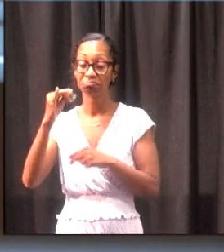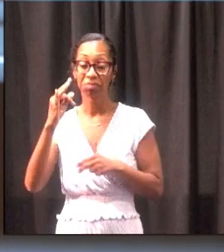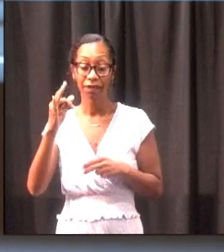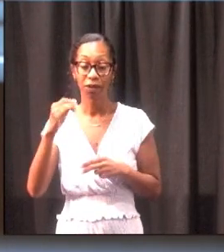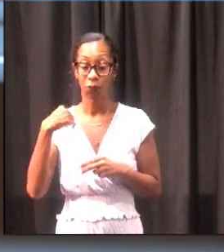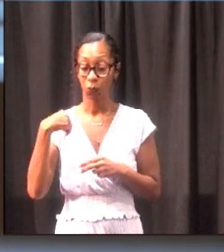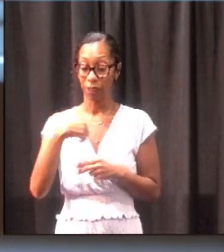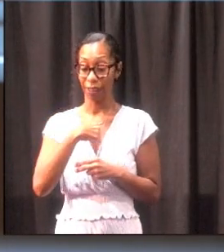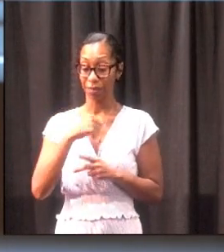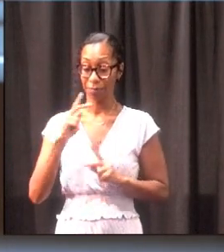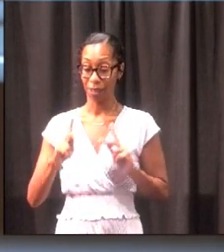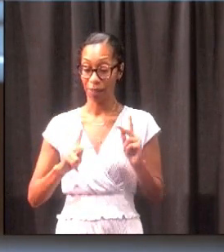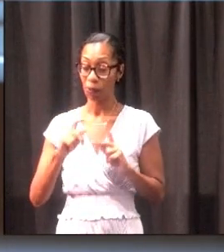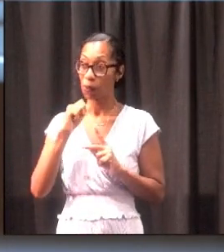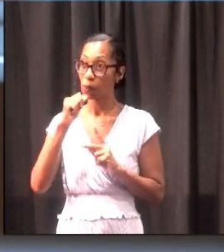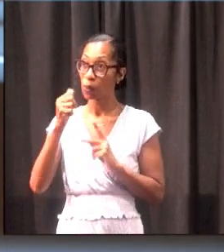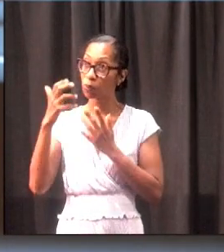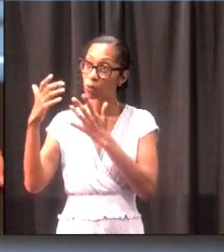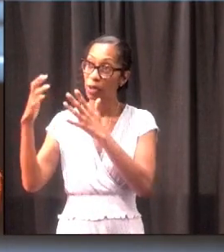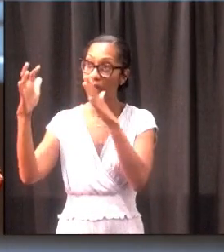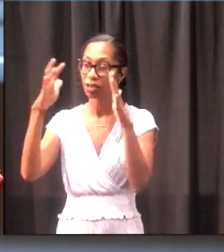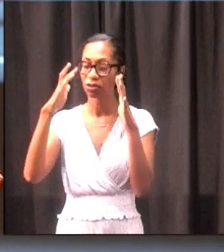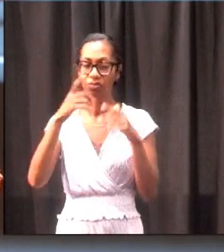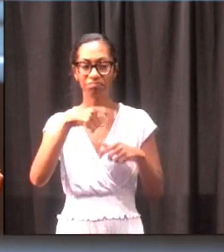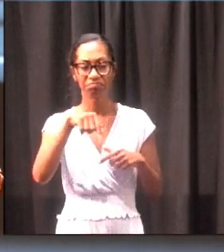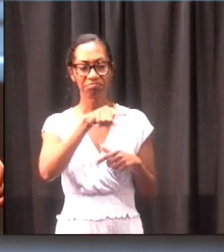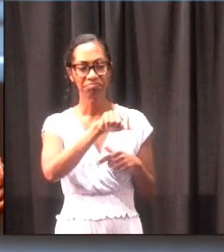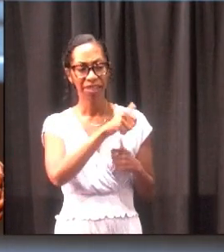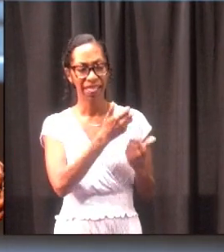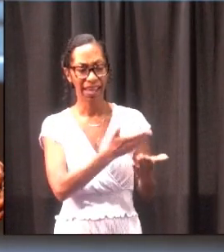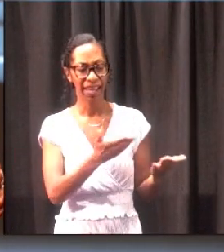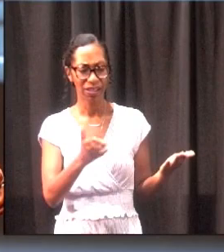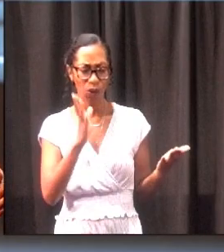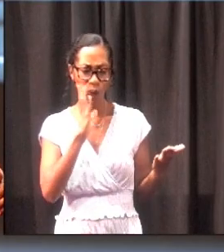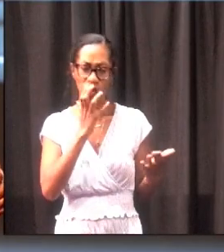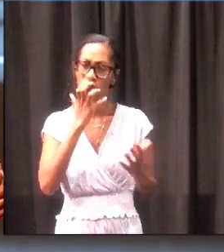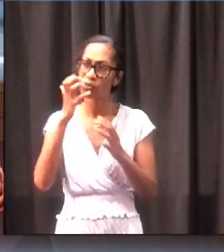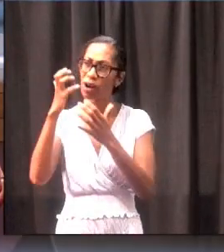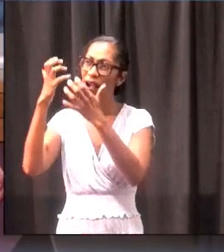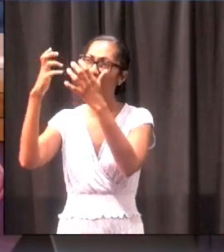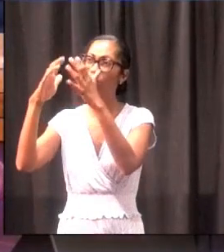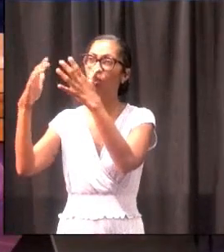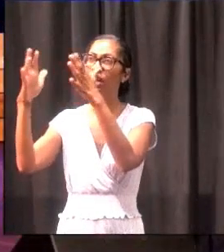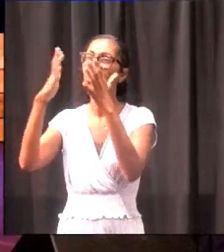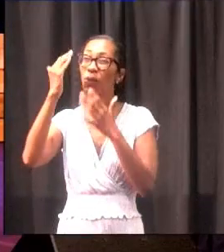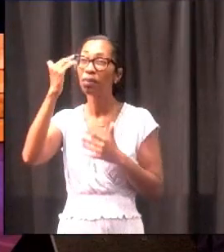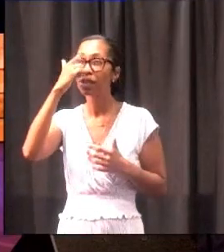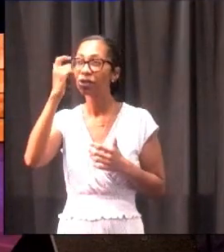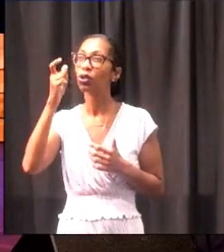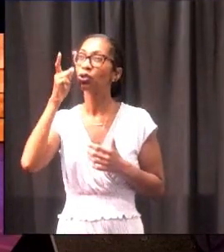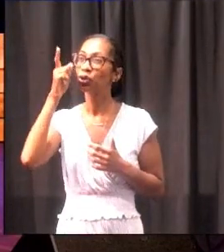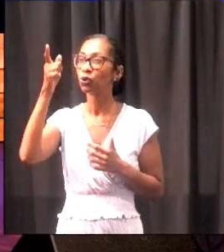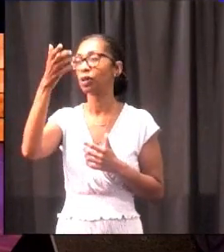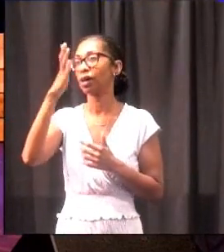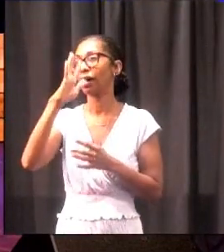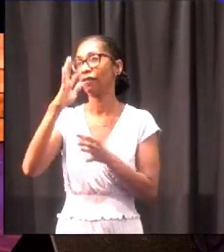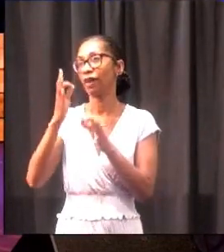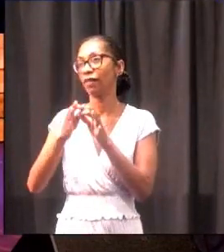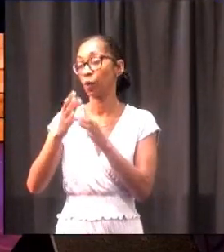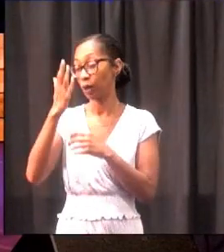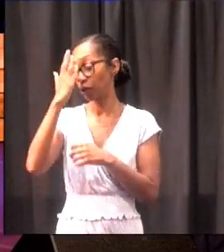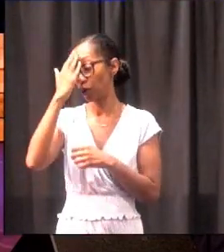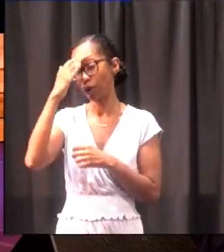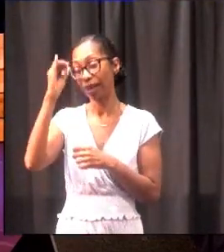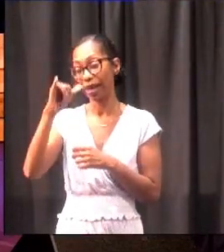bricks crying out, because we have a testimony in you. We know how faithful you have been. And therefore, we would declare